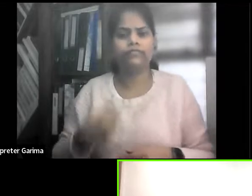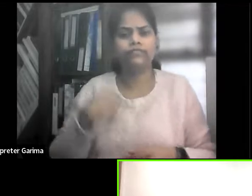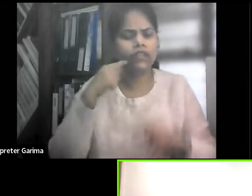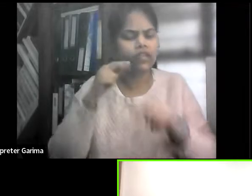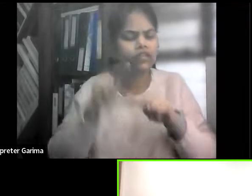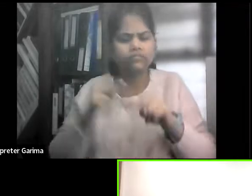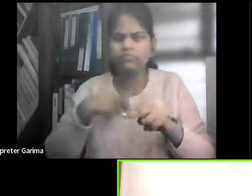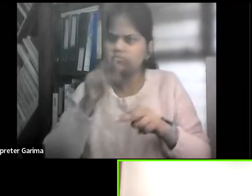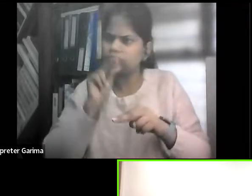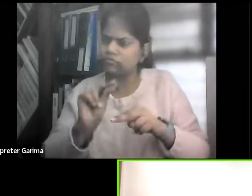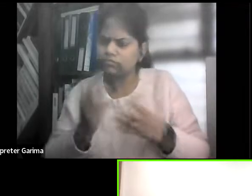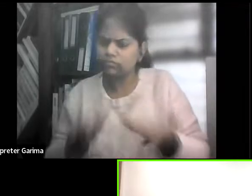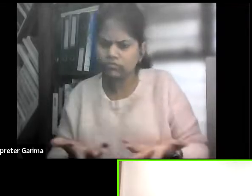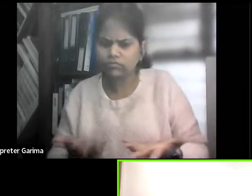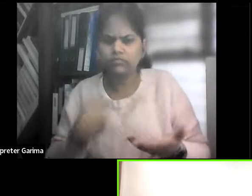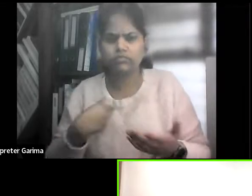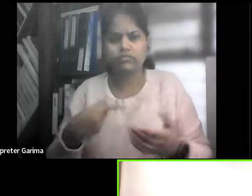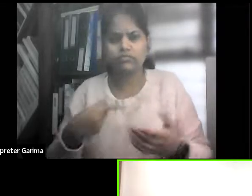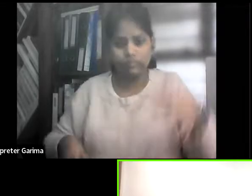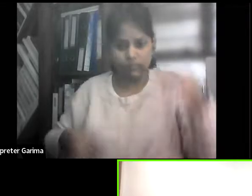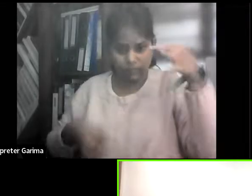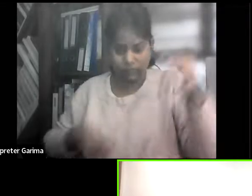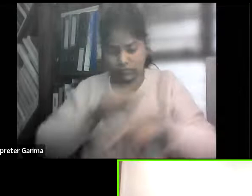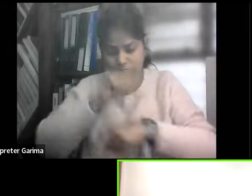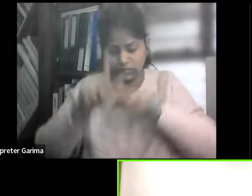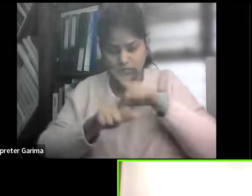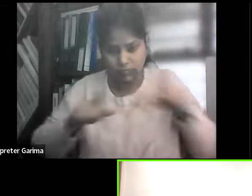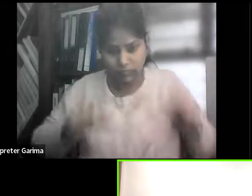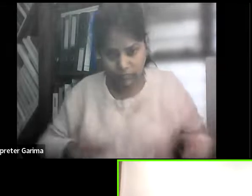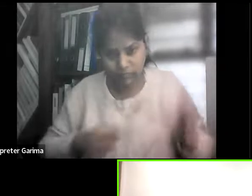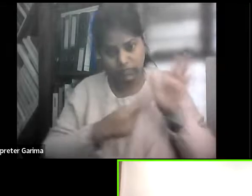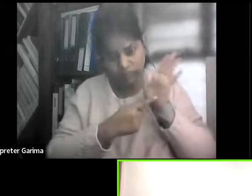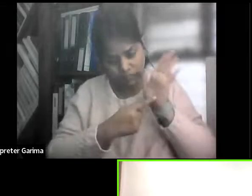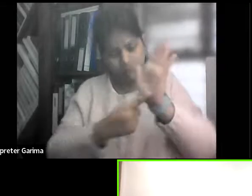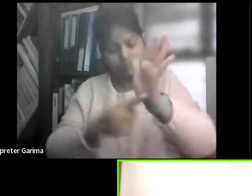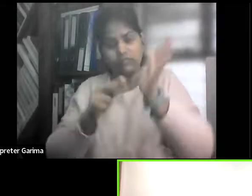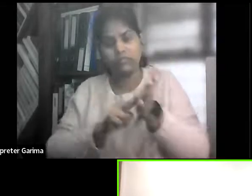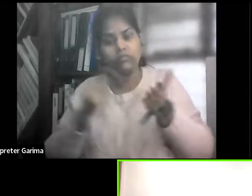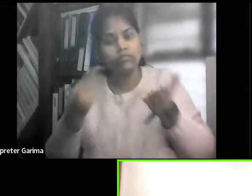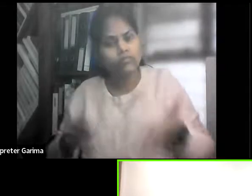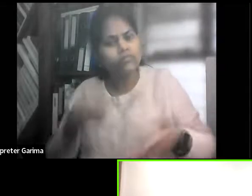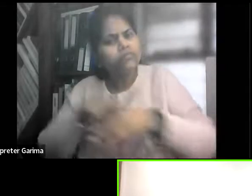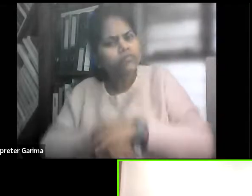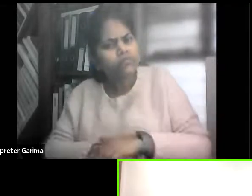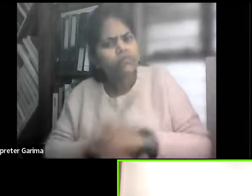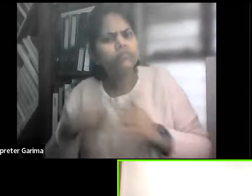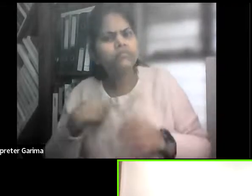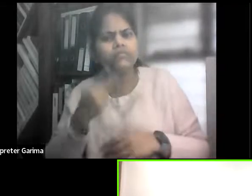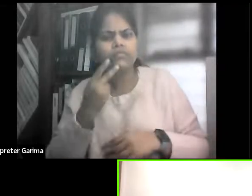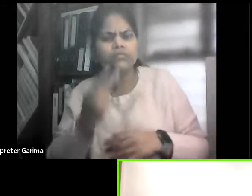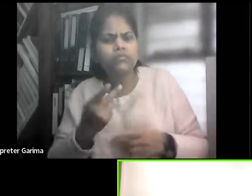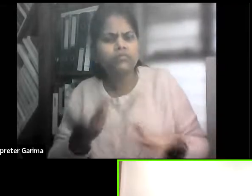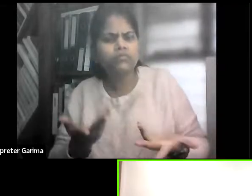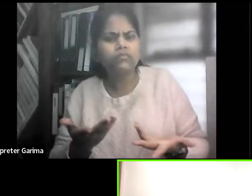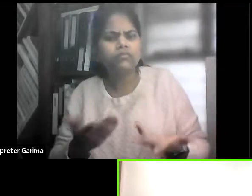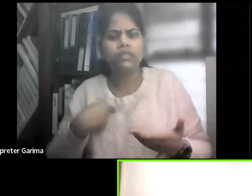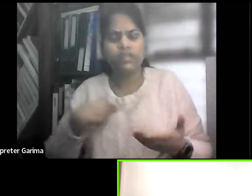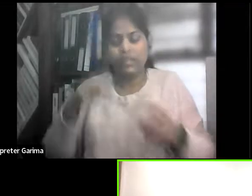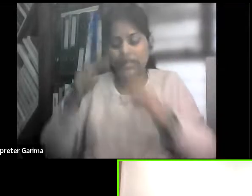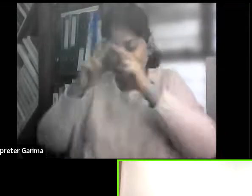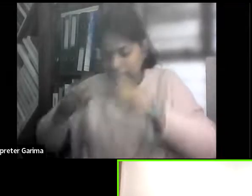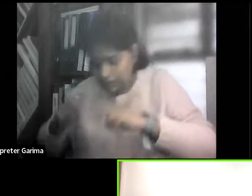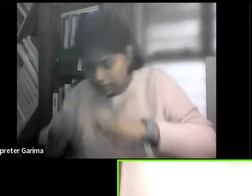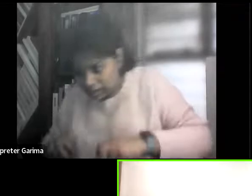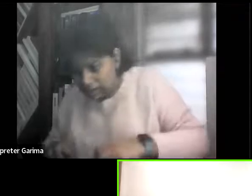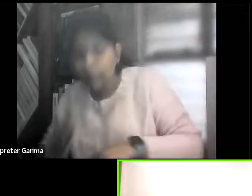aspect of rituals, which is a formalized language, performative in nature, and may or may not necessarily attempt to diagnose the meaning behind the